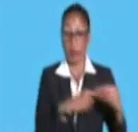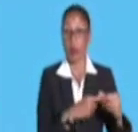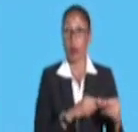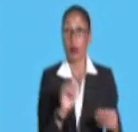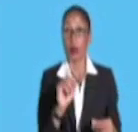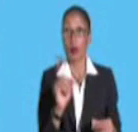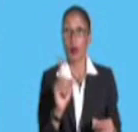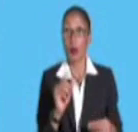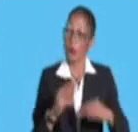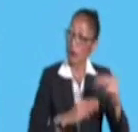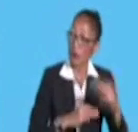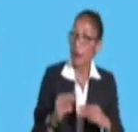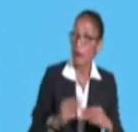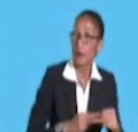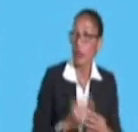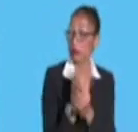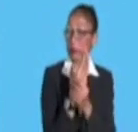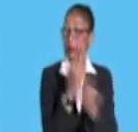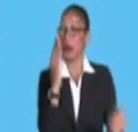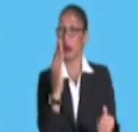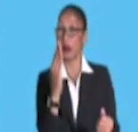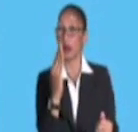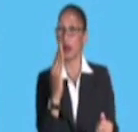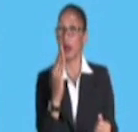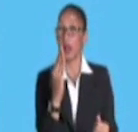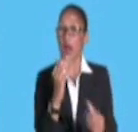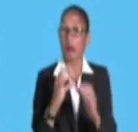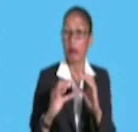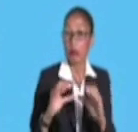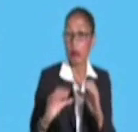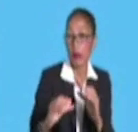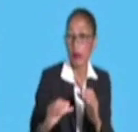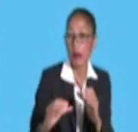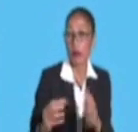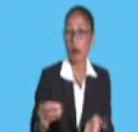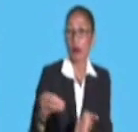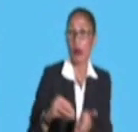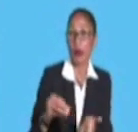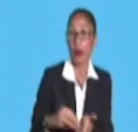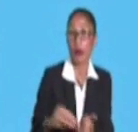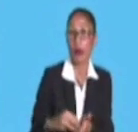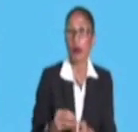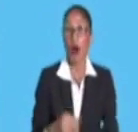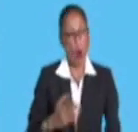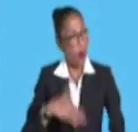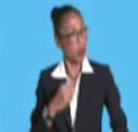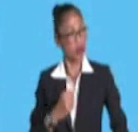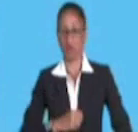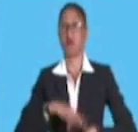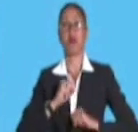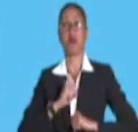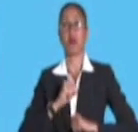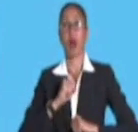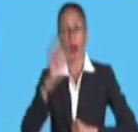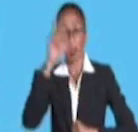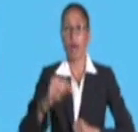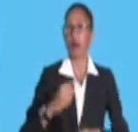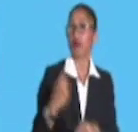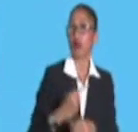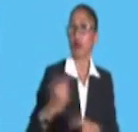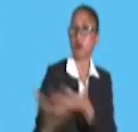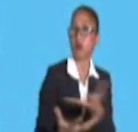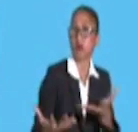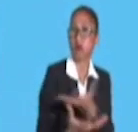qualities, managerial skills, customer service excellence, extrovert personality, and